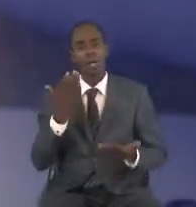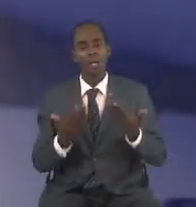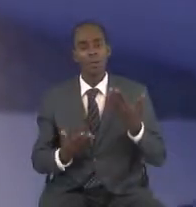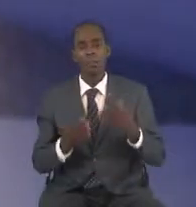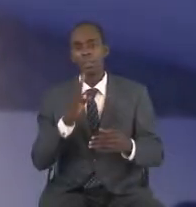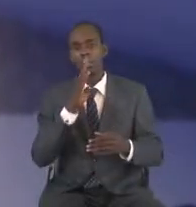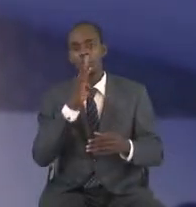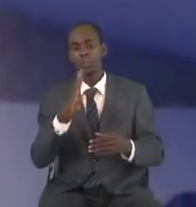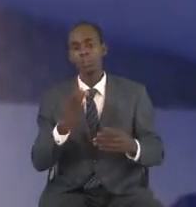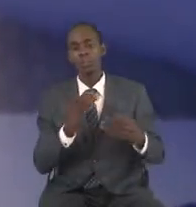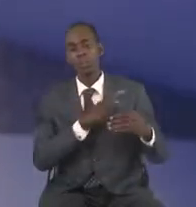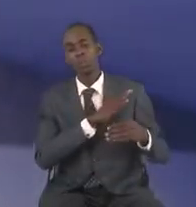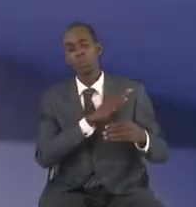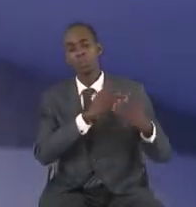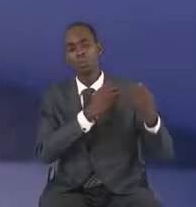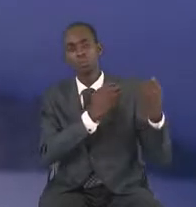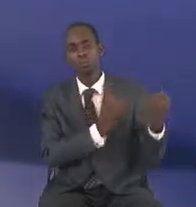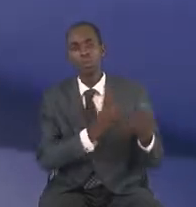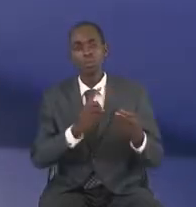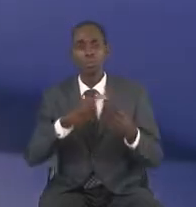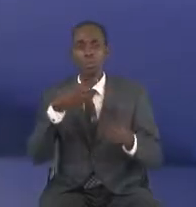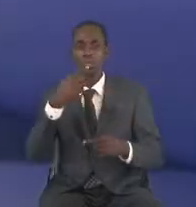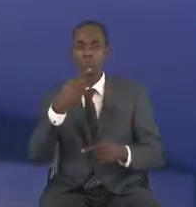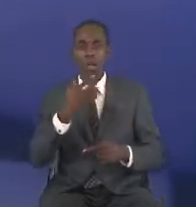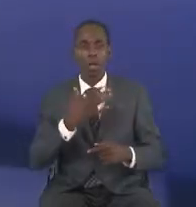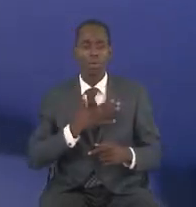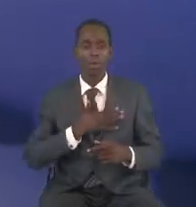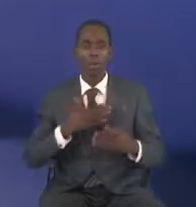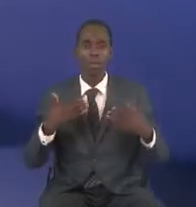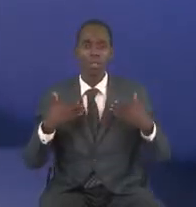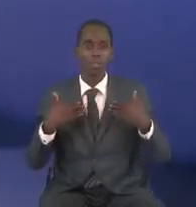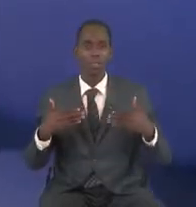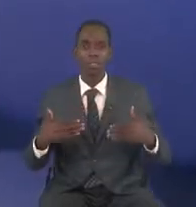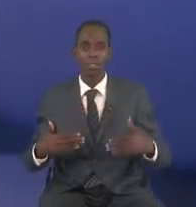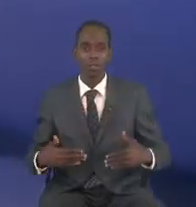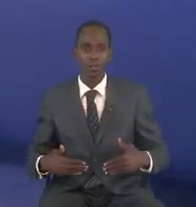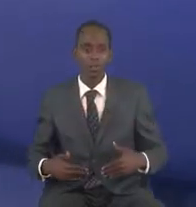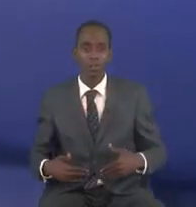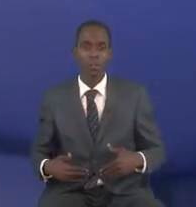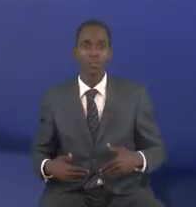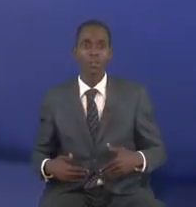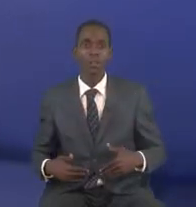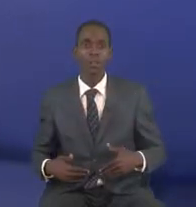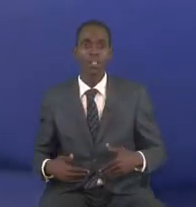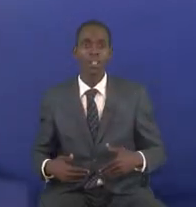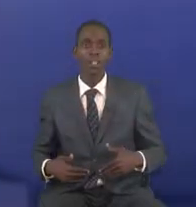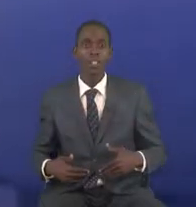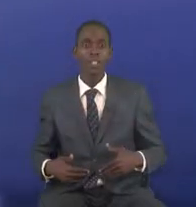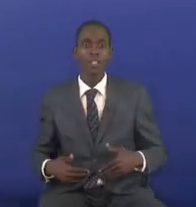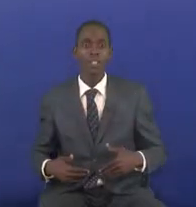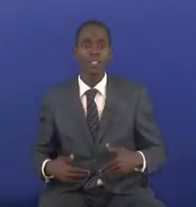be bold to say my body.